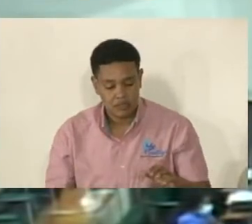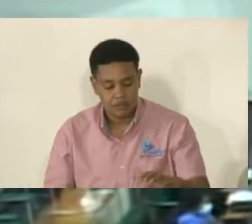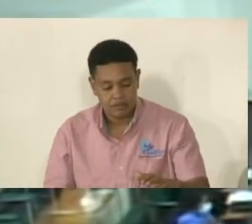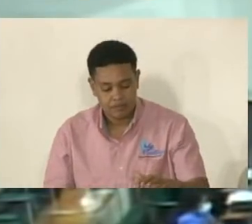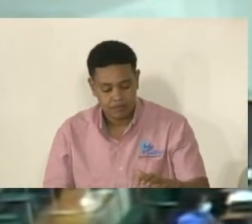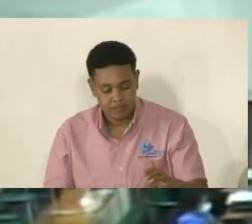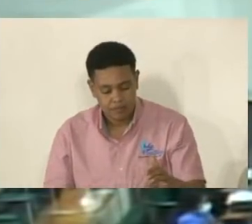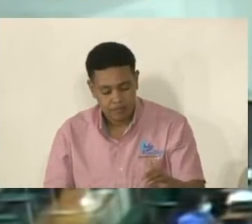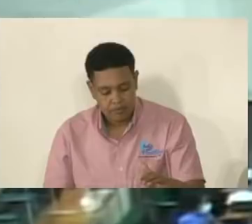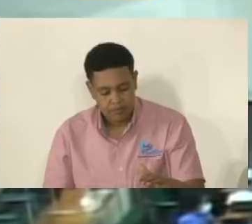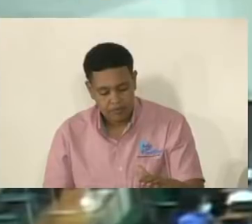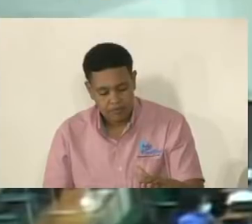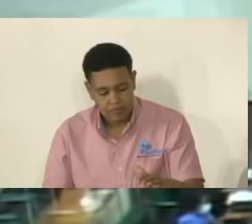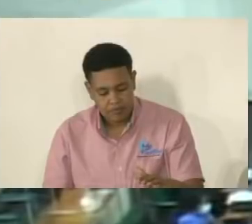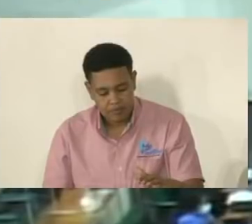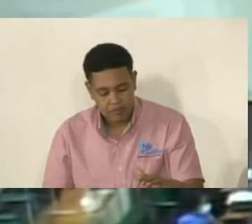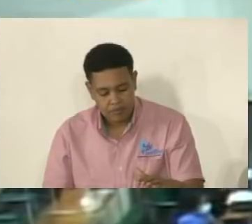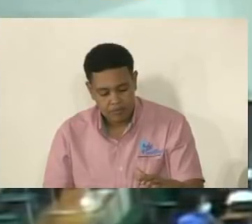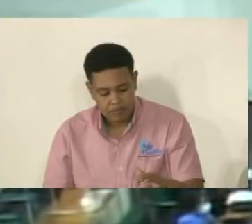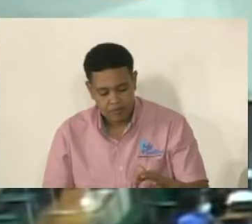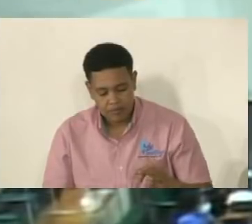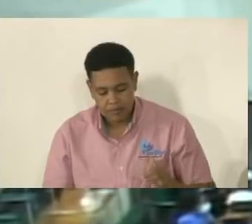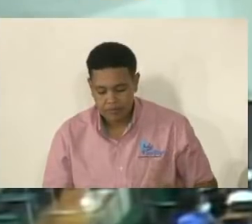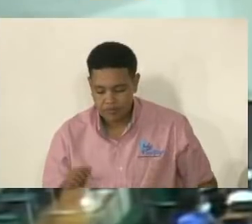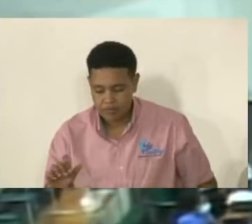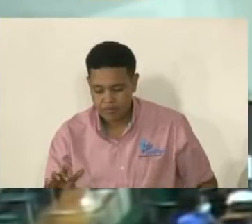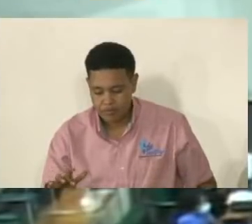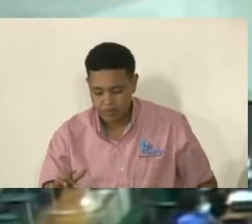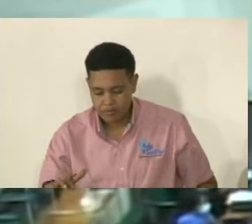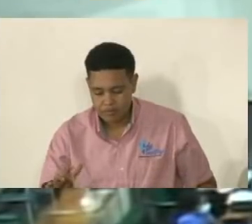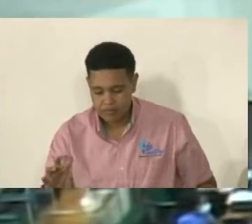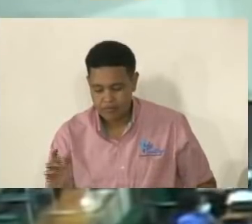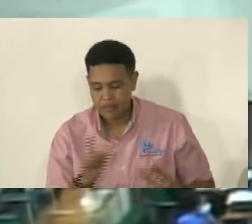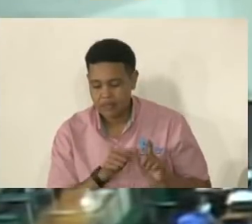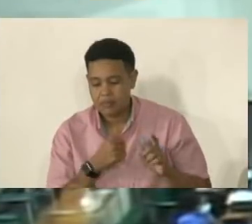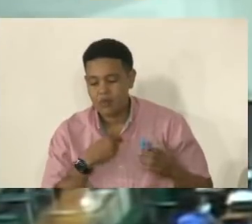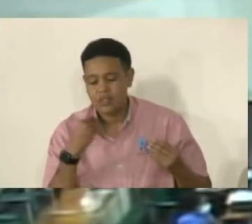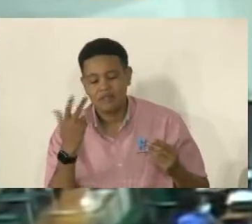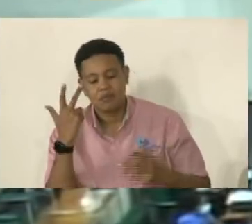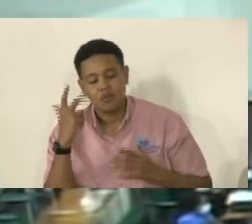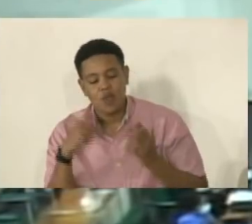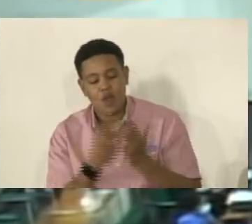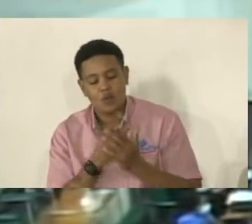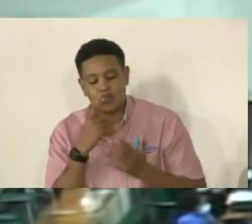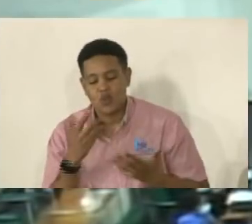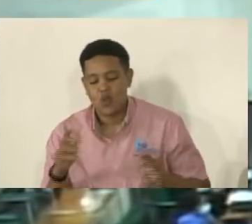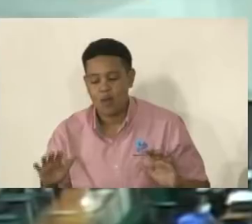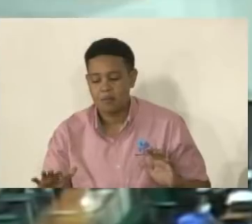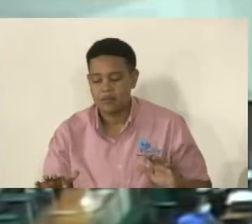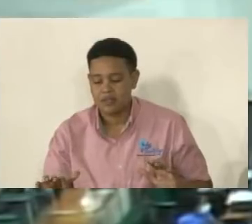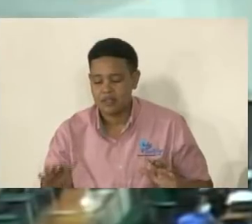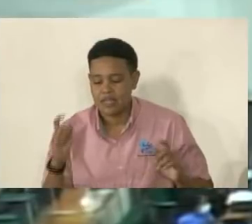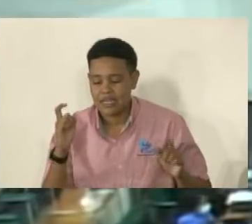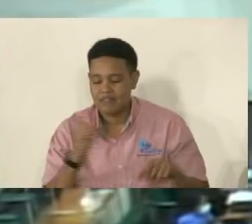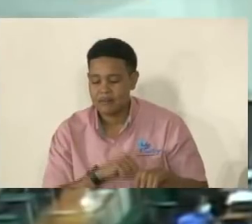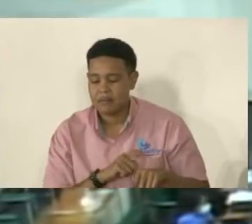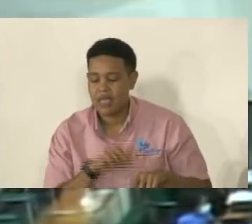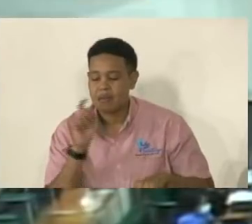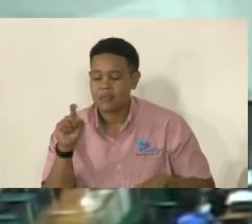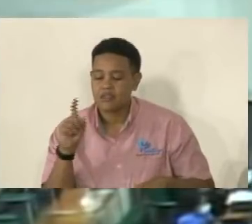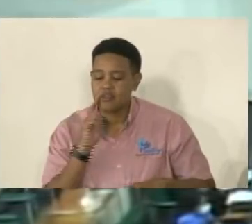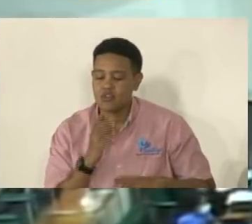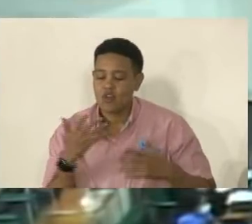like to give him at least 3 more hours to complete. Give him time necessary to complete his